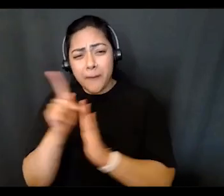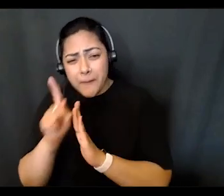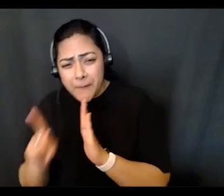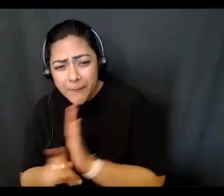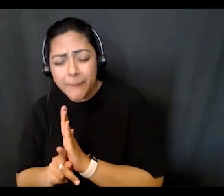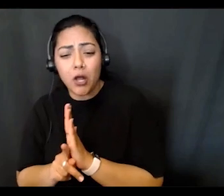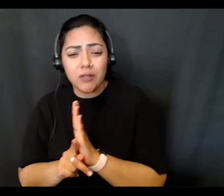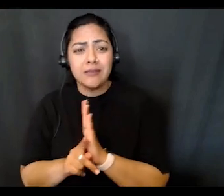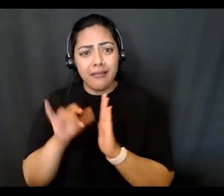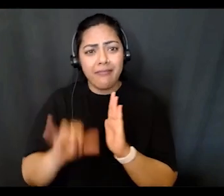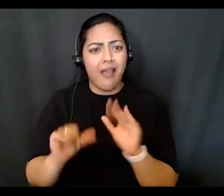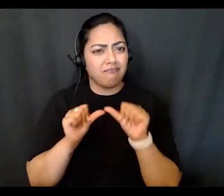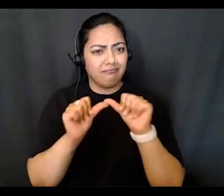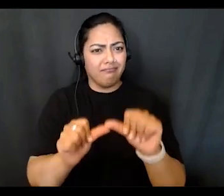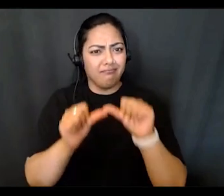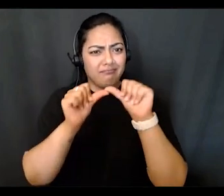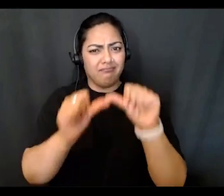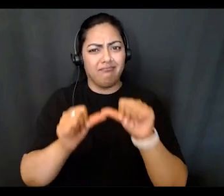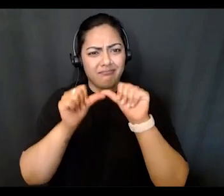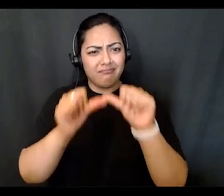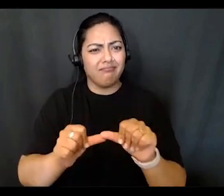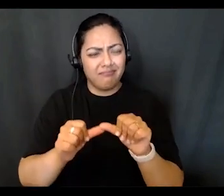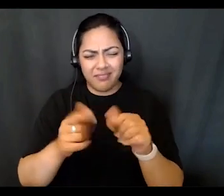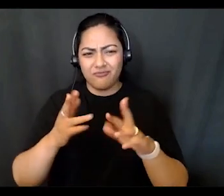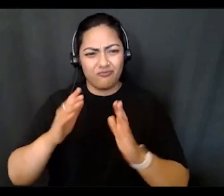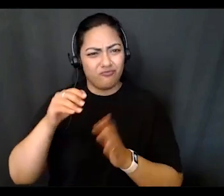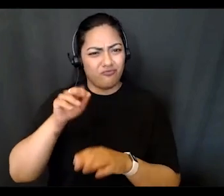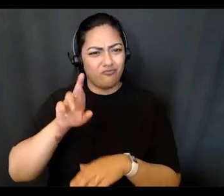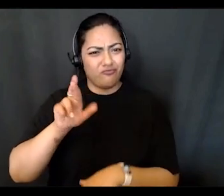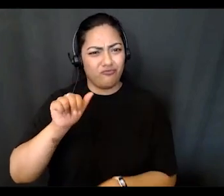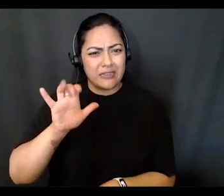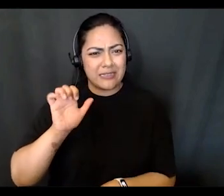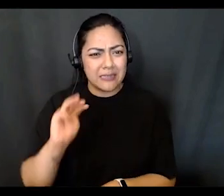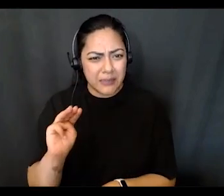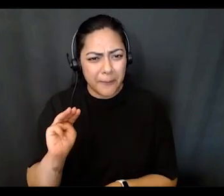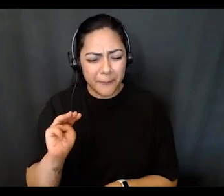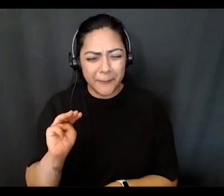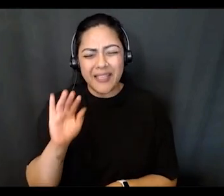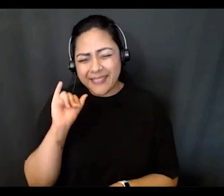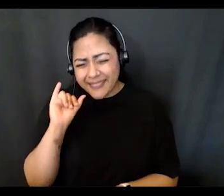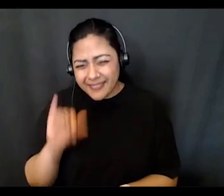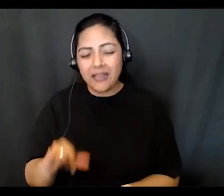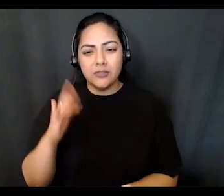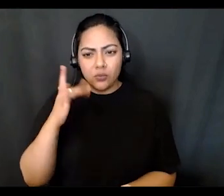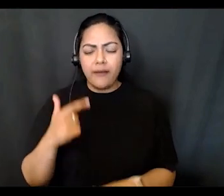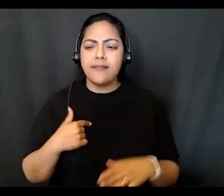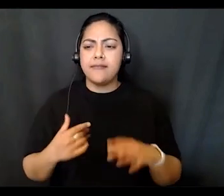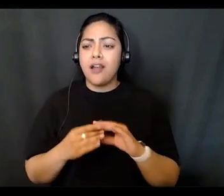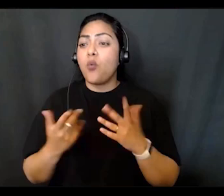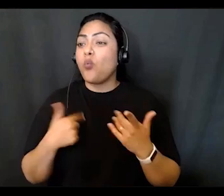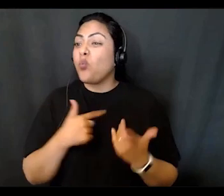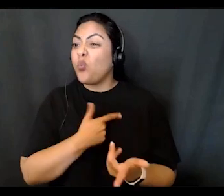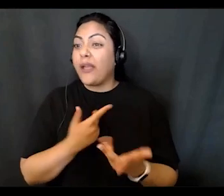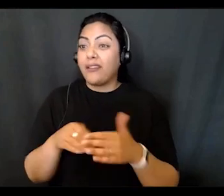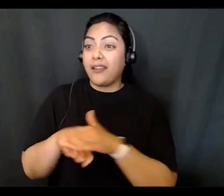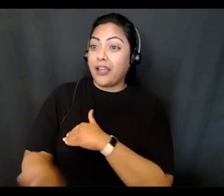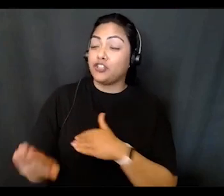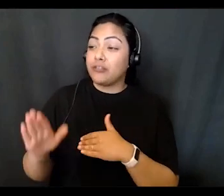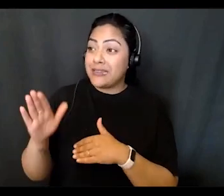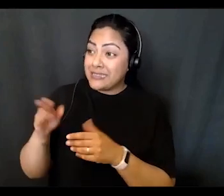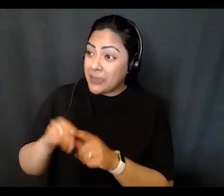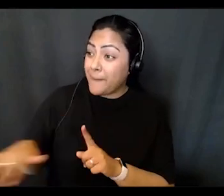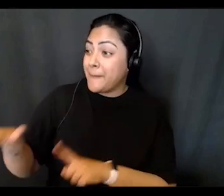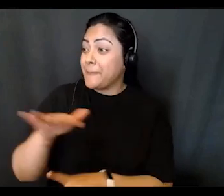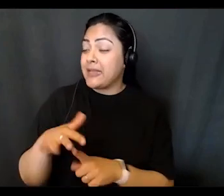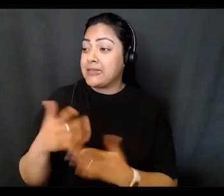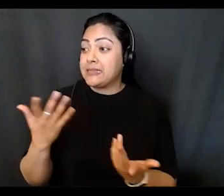and perpetuate racism. This is what I mean when I say that we enter into a space, a building, an office, a